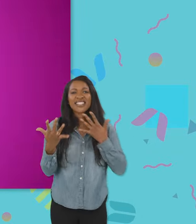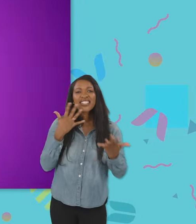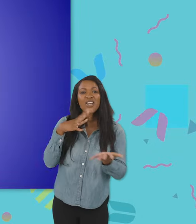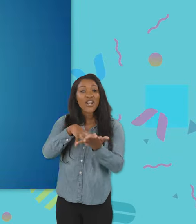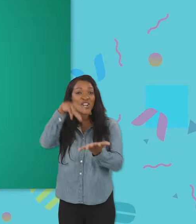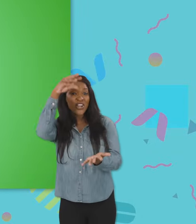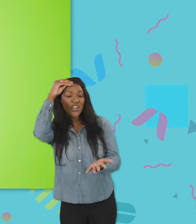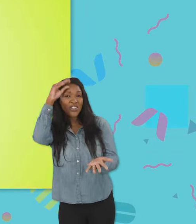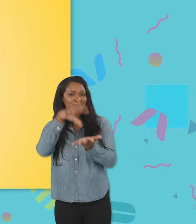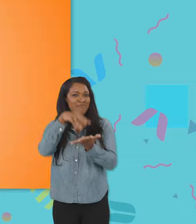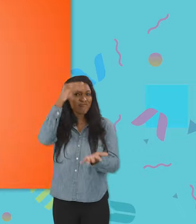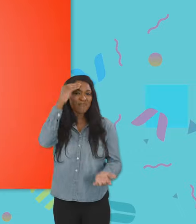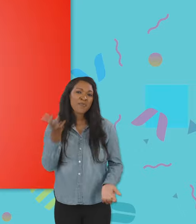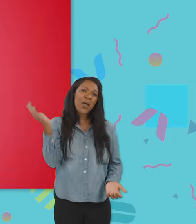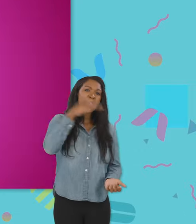colors with me.